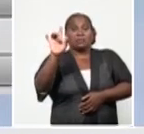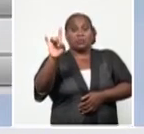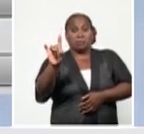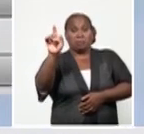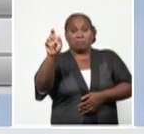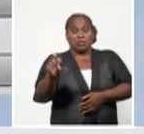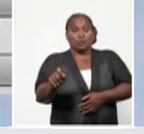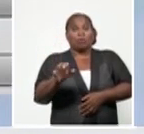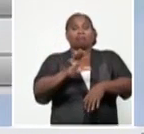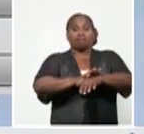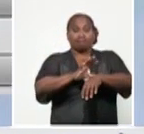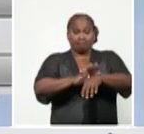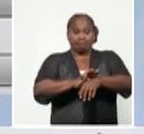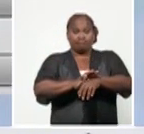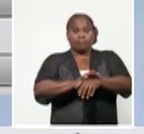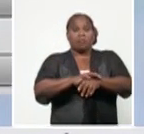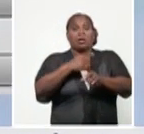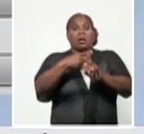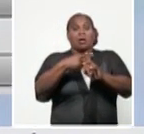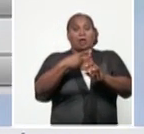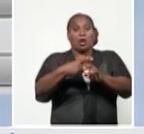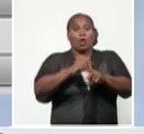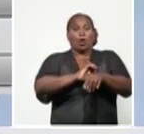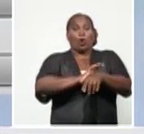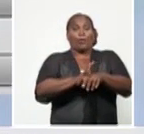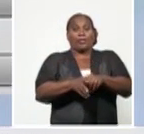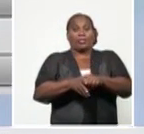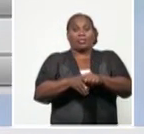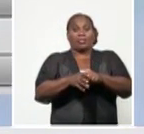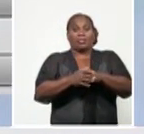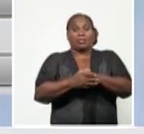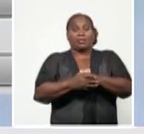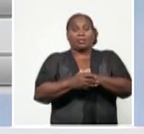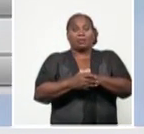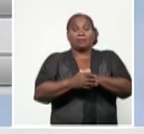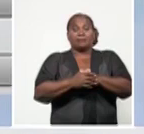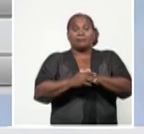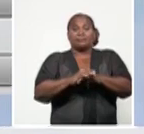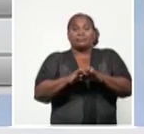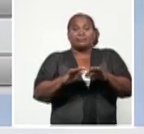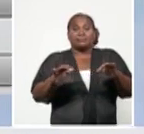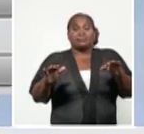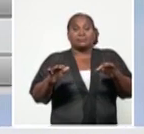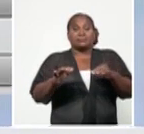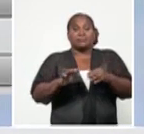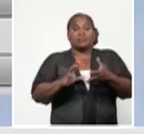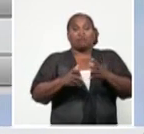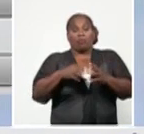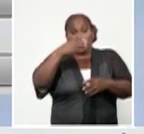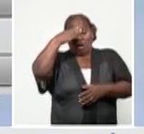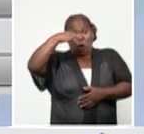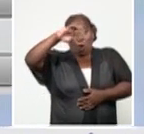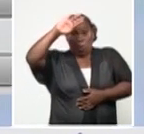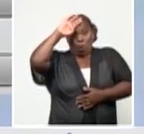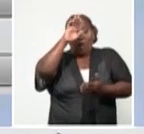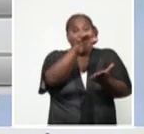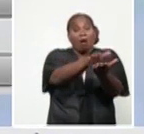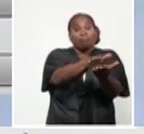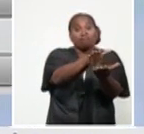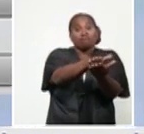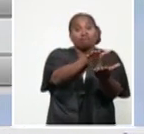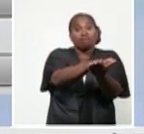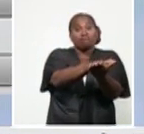and COVID-19. This brings the total number of samples processed in the